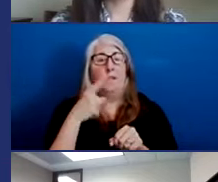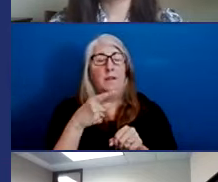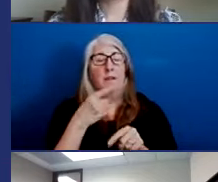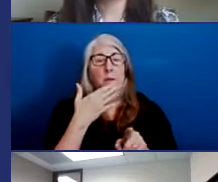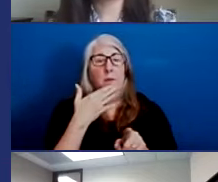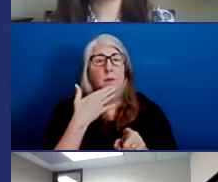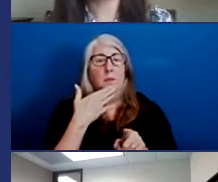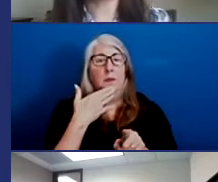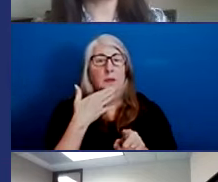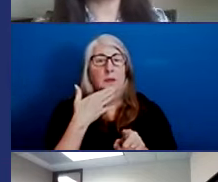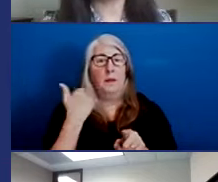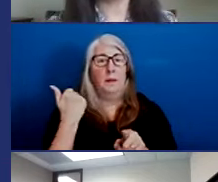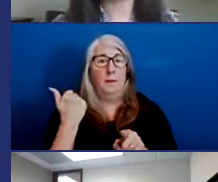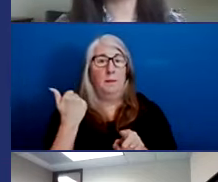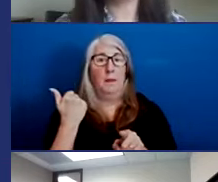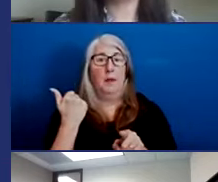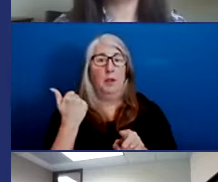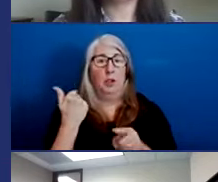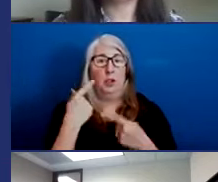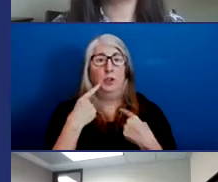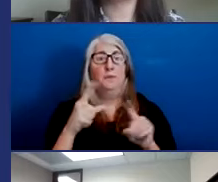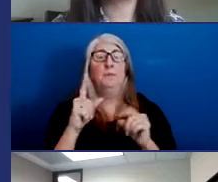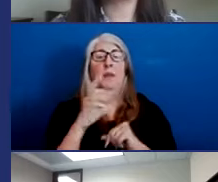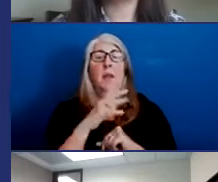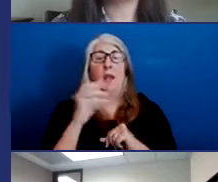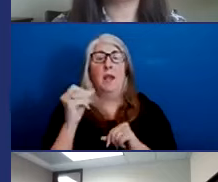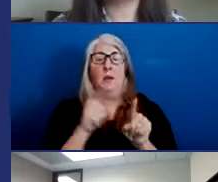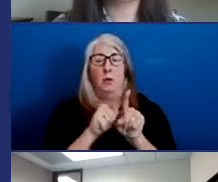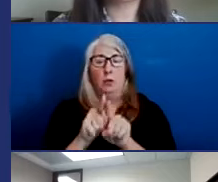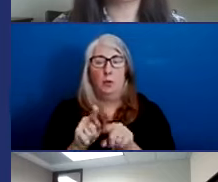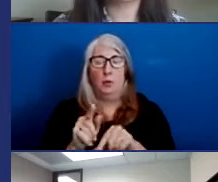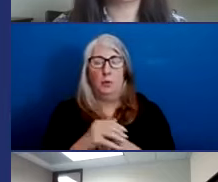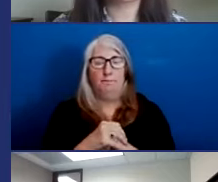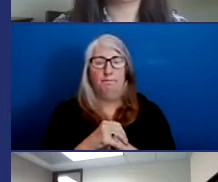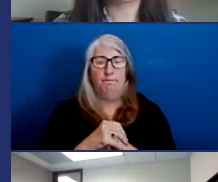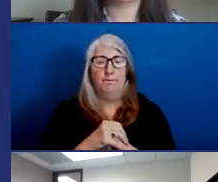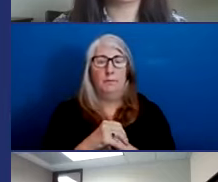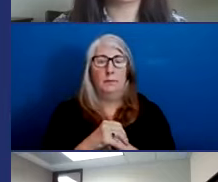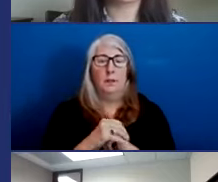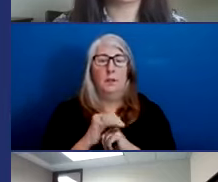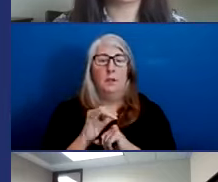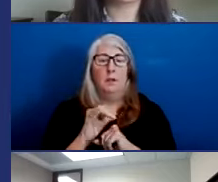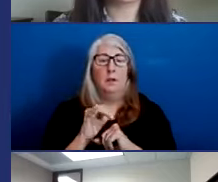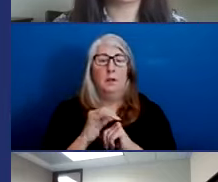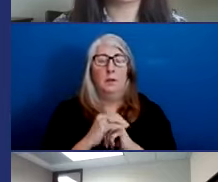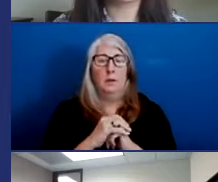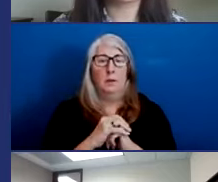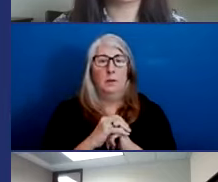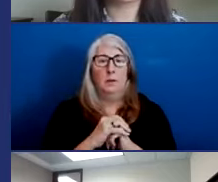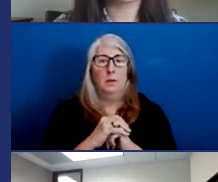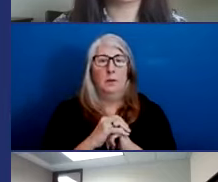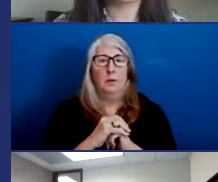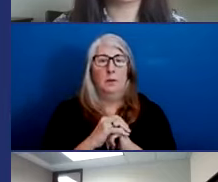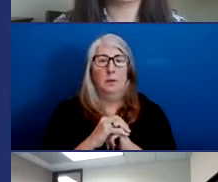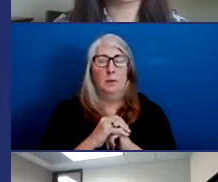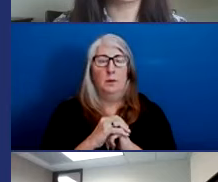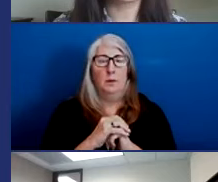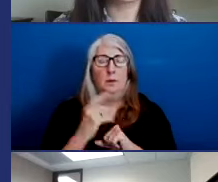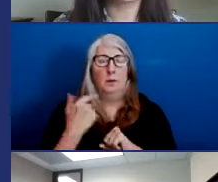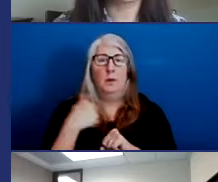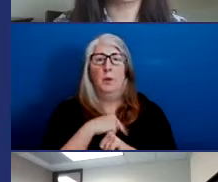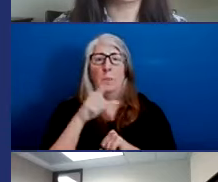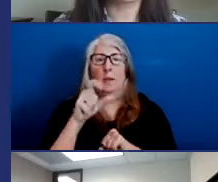And also that two of the initiatives that HICPOP has initiated in two different